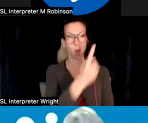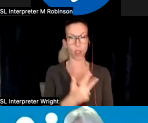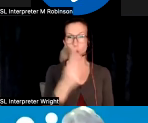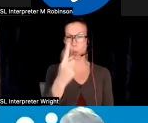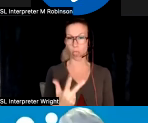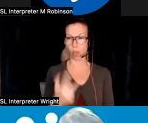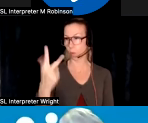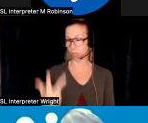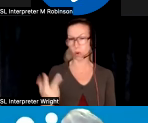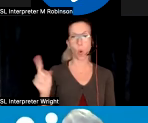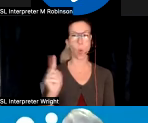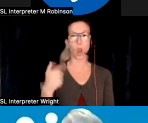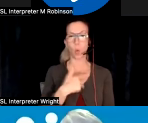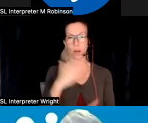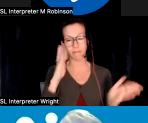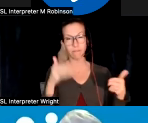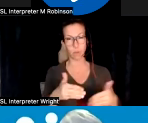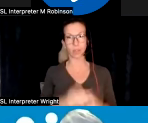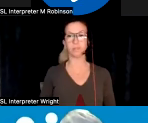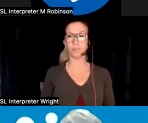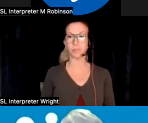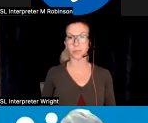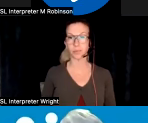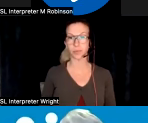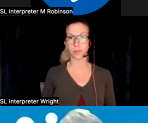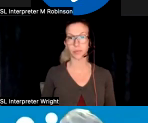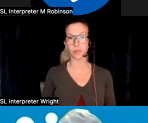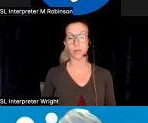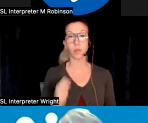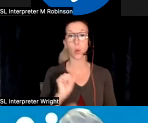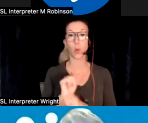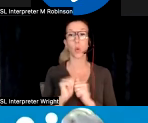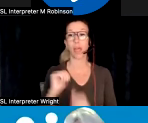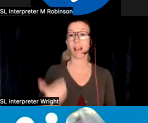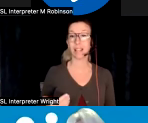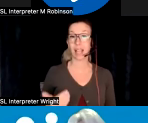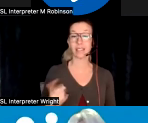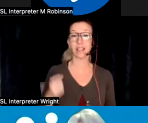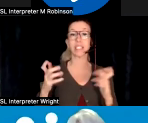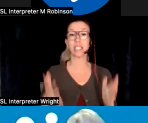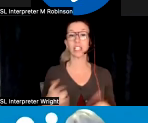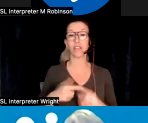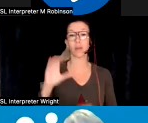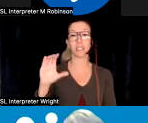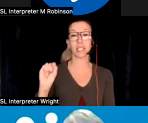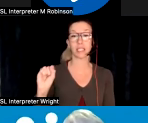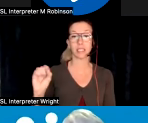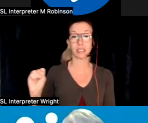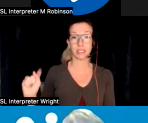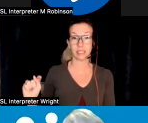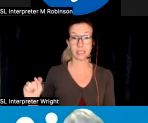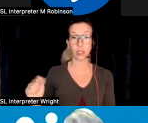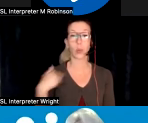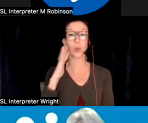us to focus. So in our work with our guest facilitators from CSSP, we're going to be focusing on